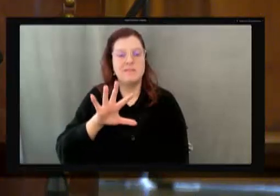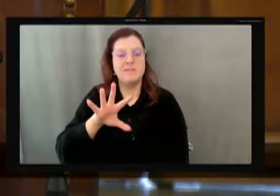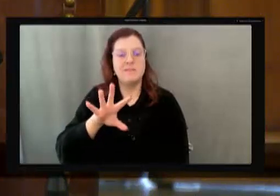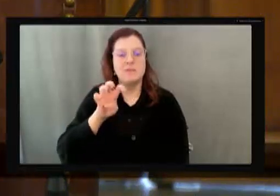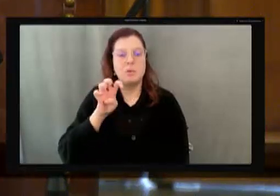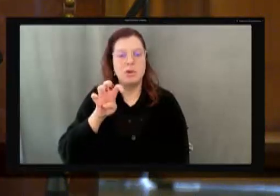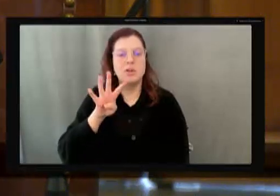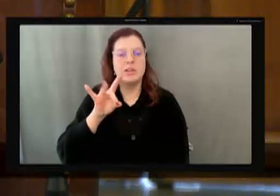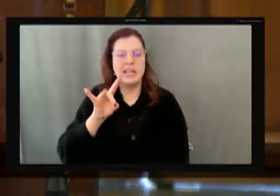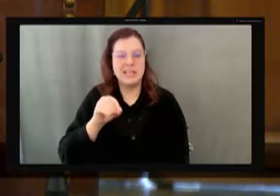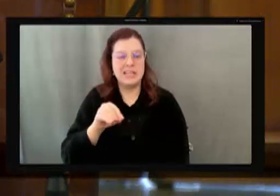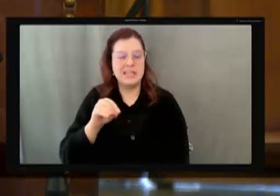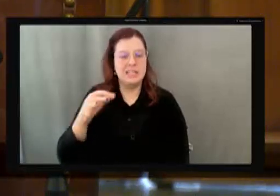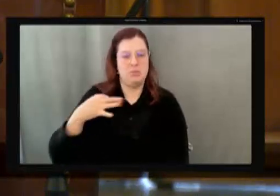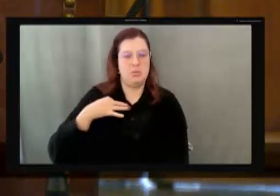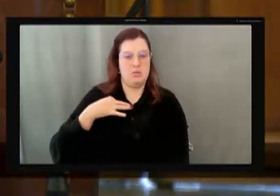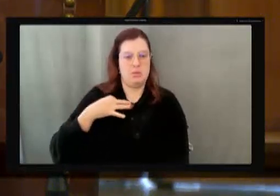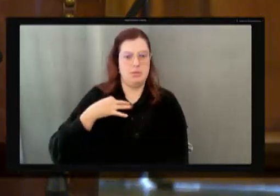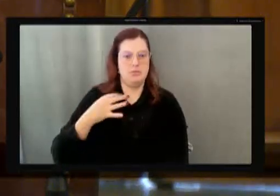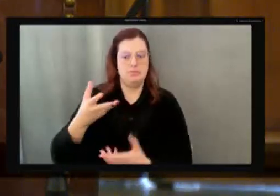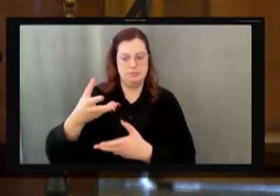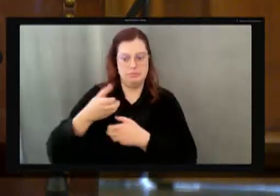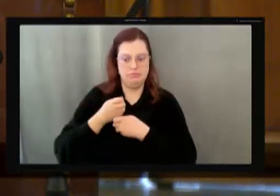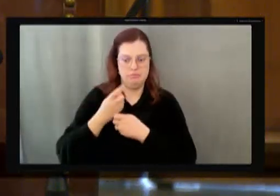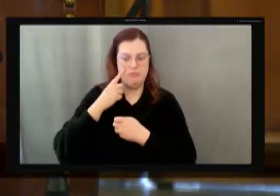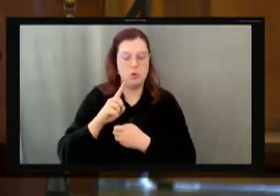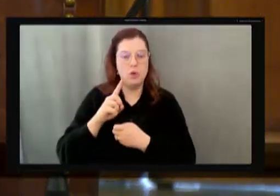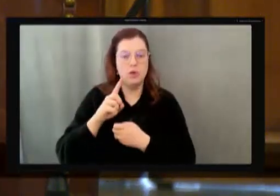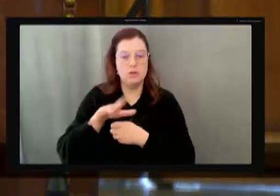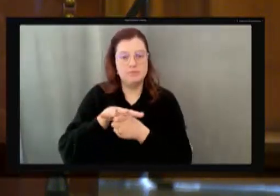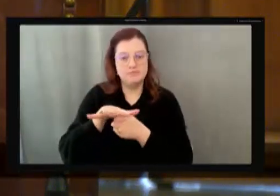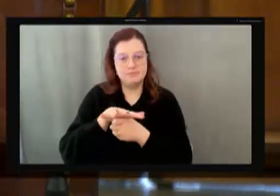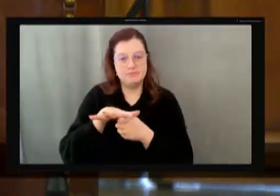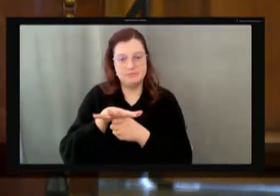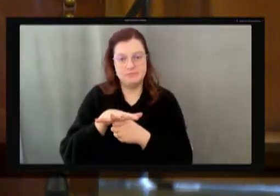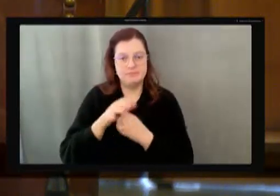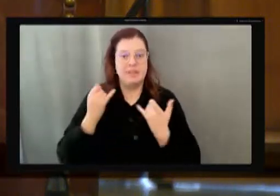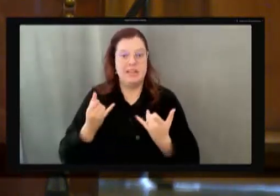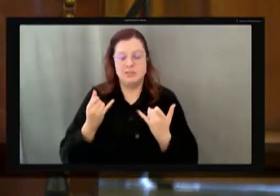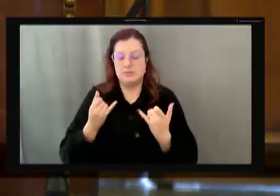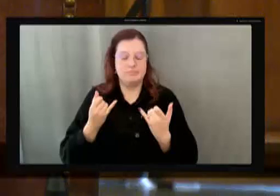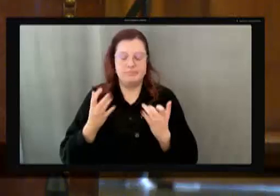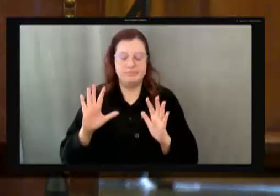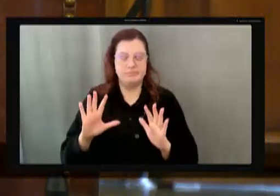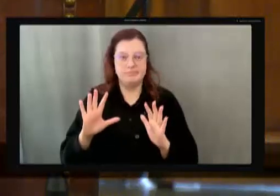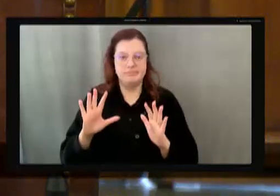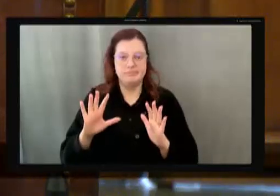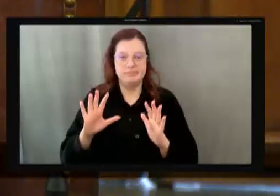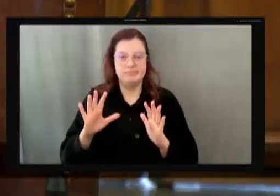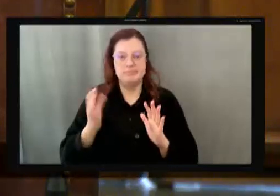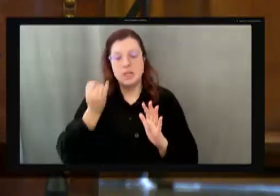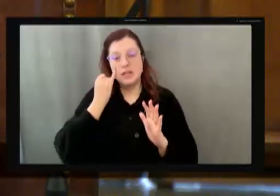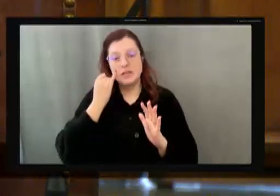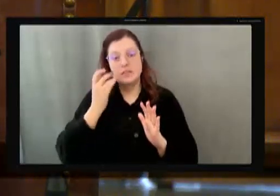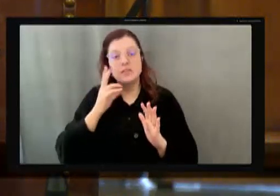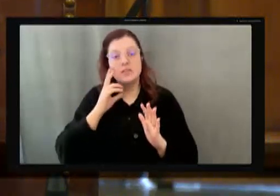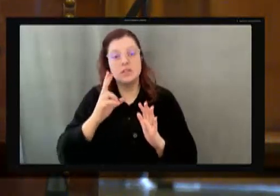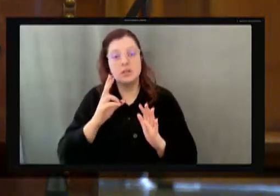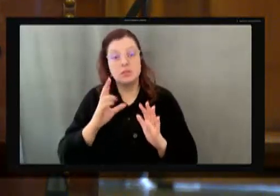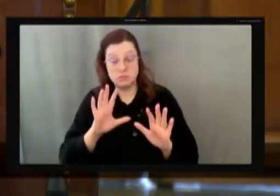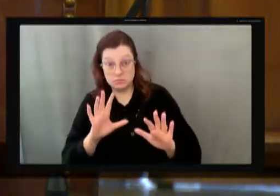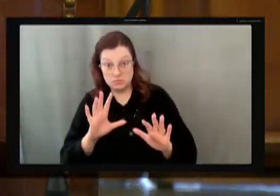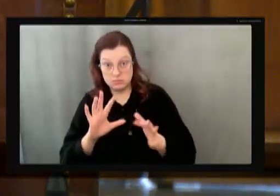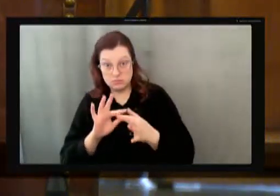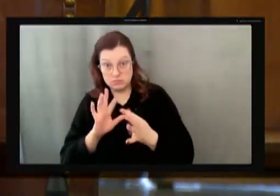received for these properties. Correct. Again, not side yard. This is correct. Just, if you see, oh, there we went away and came back